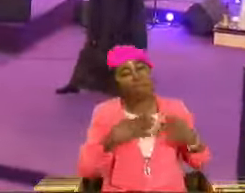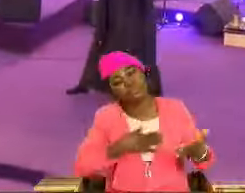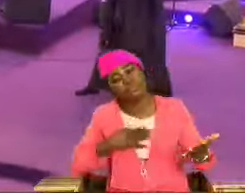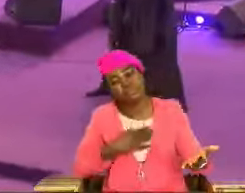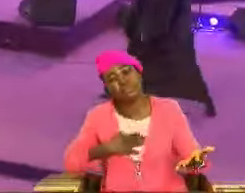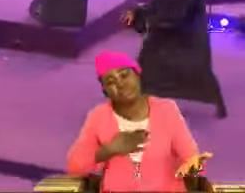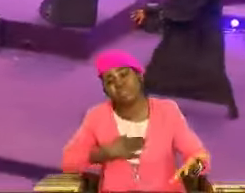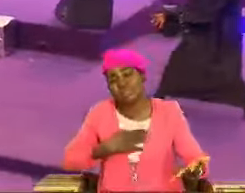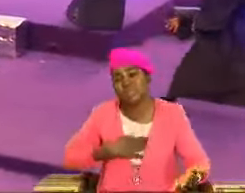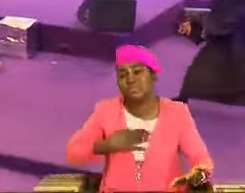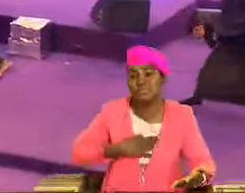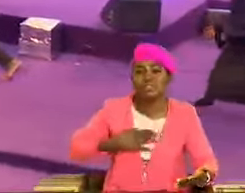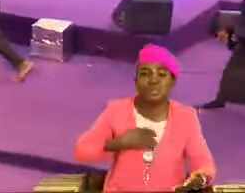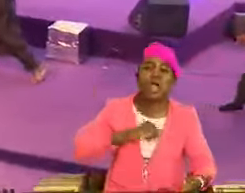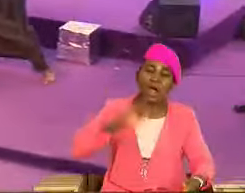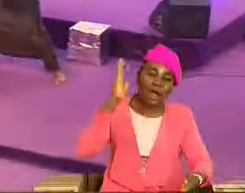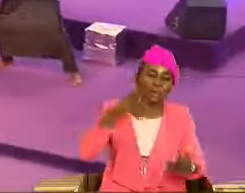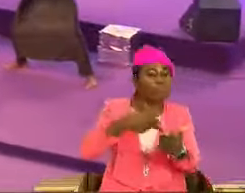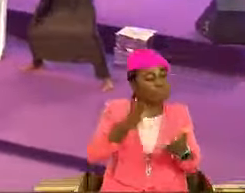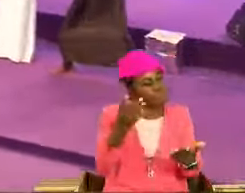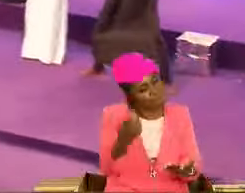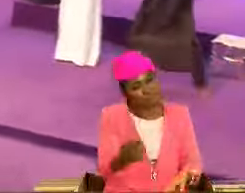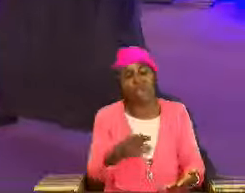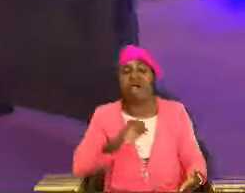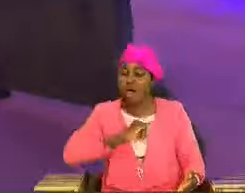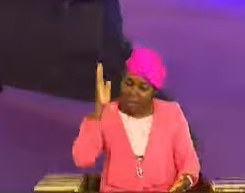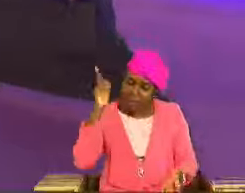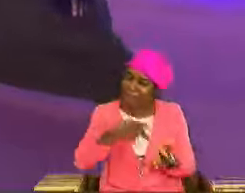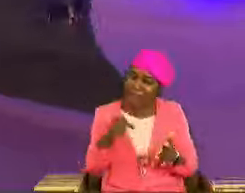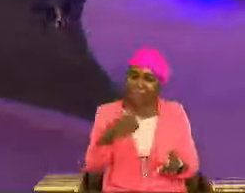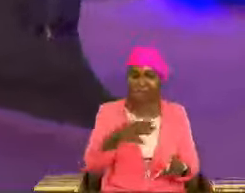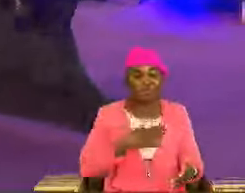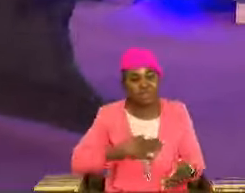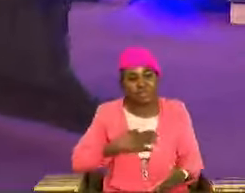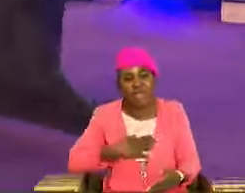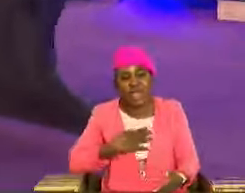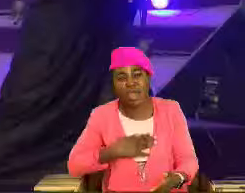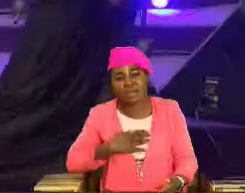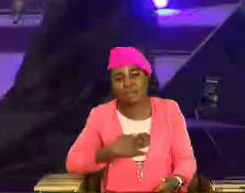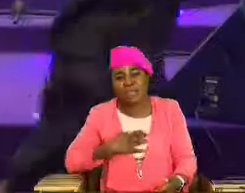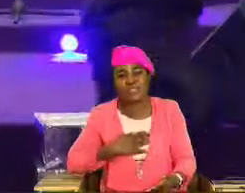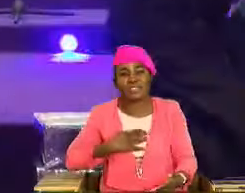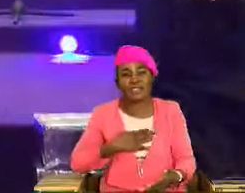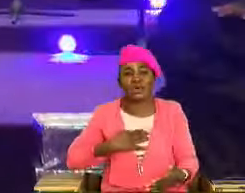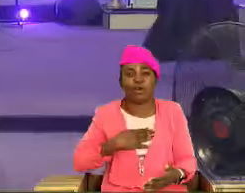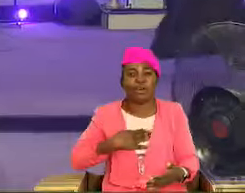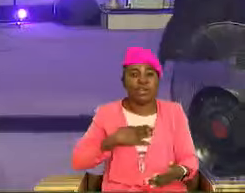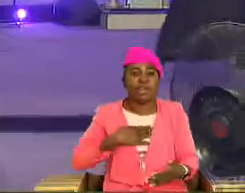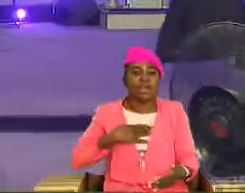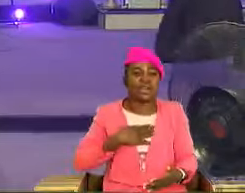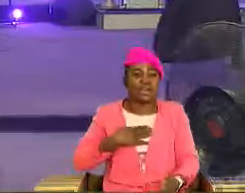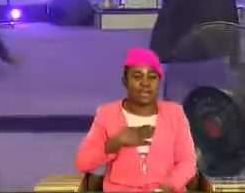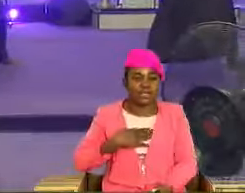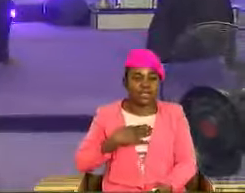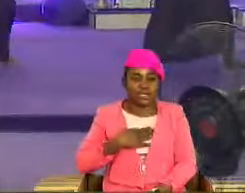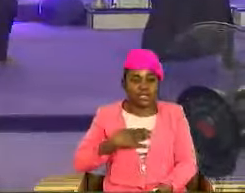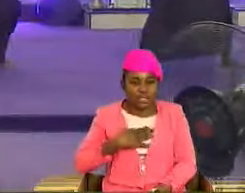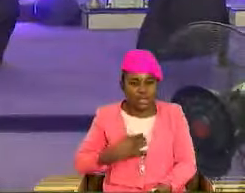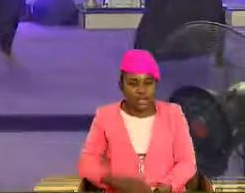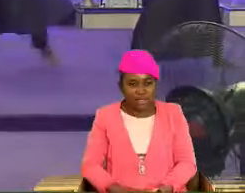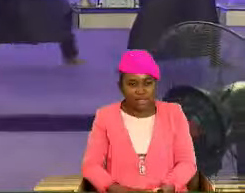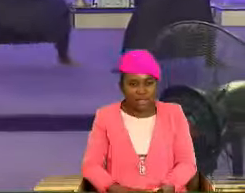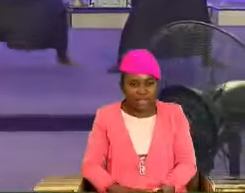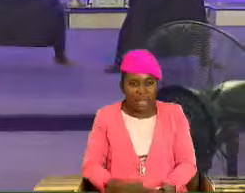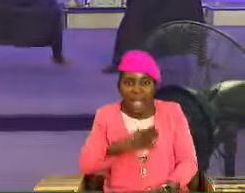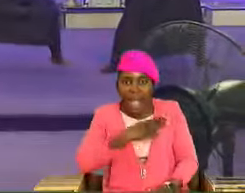I will I will pay you I will pay you sister PA this